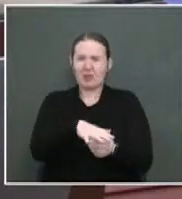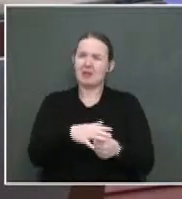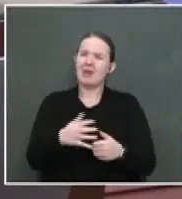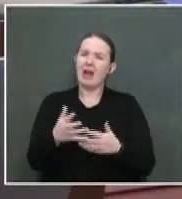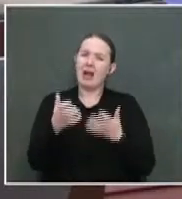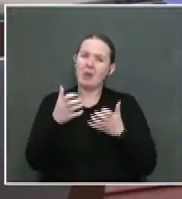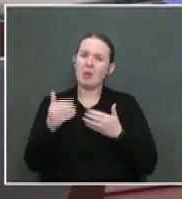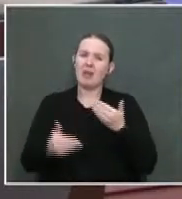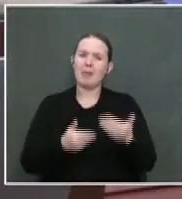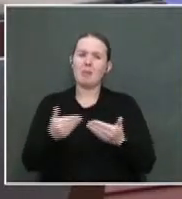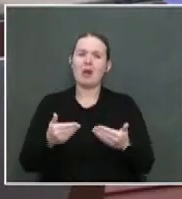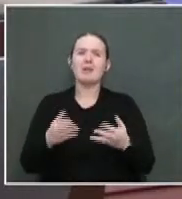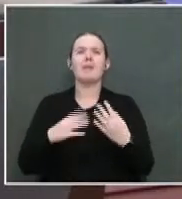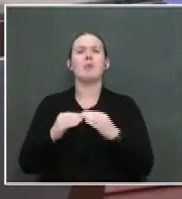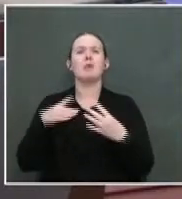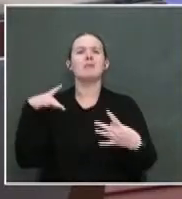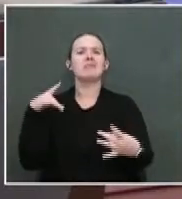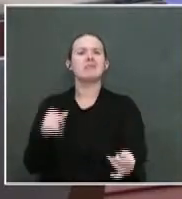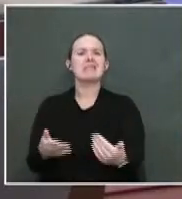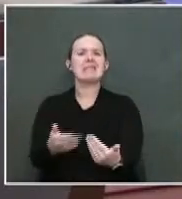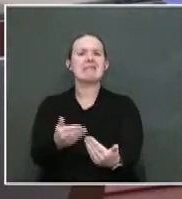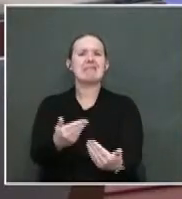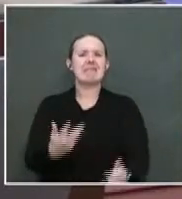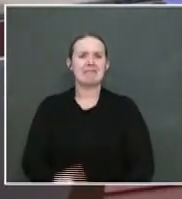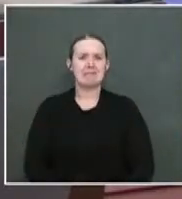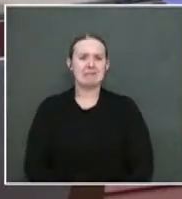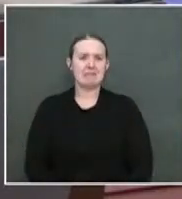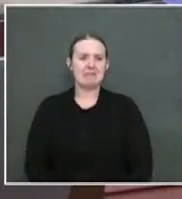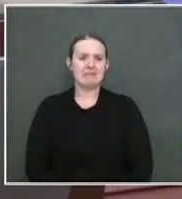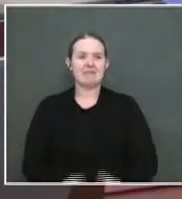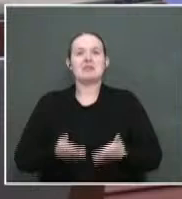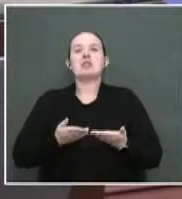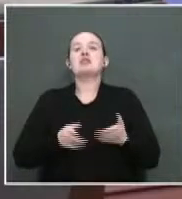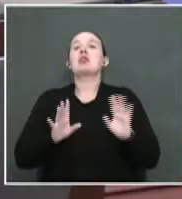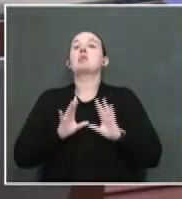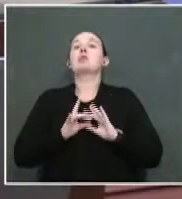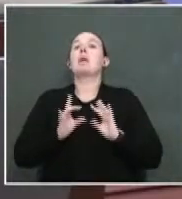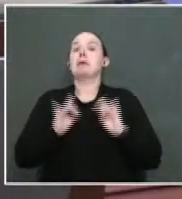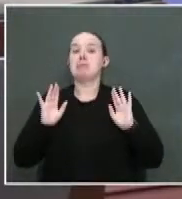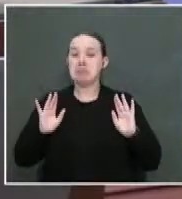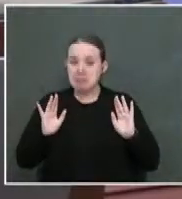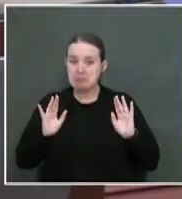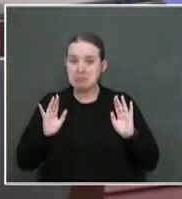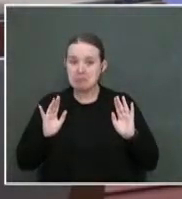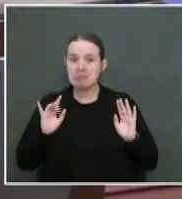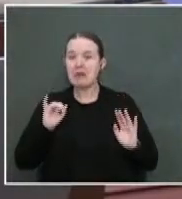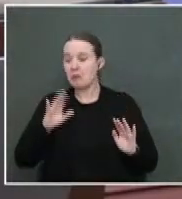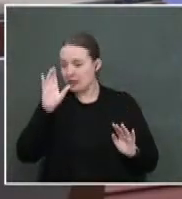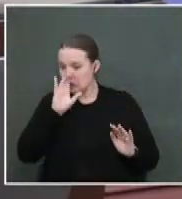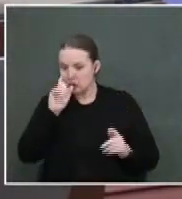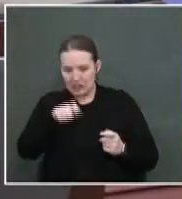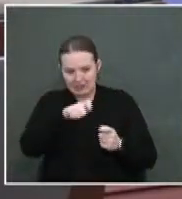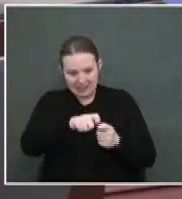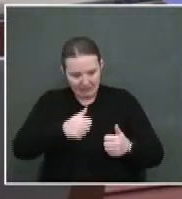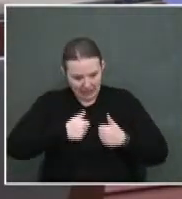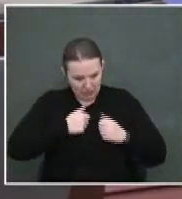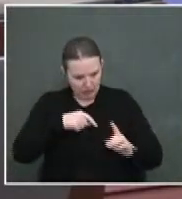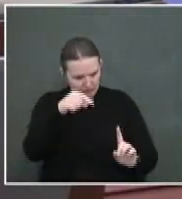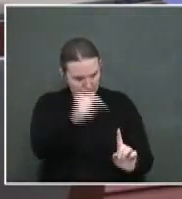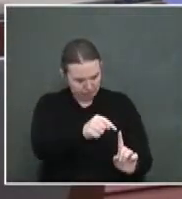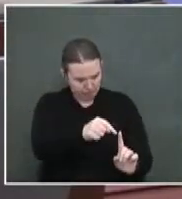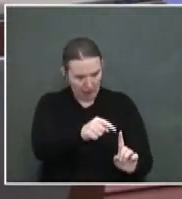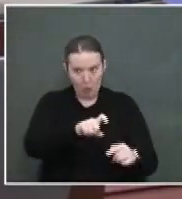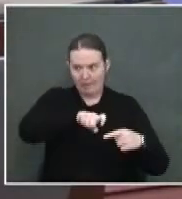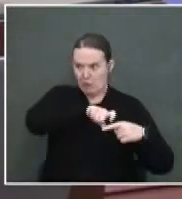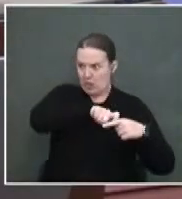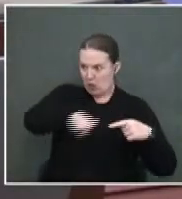would like for that process to be easier. So this is just a general comment where if we could be able to search an address to see what the